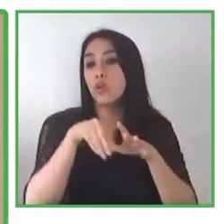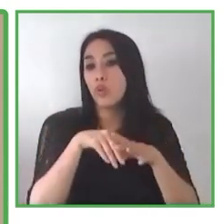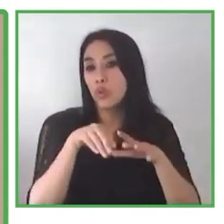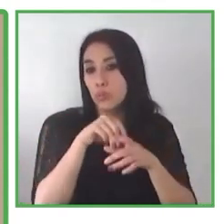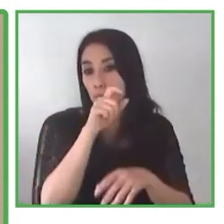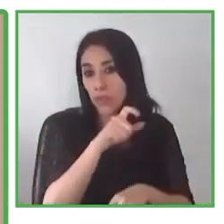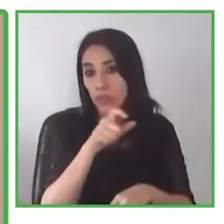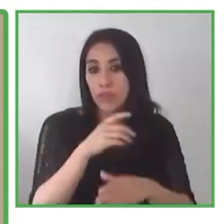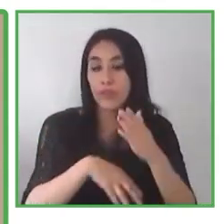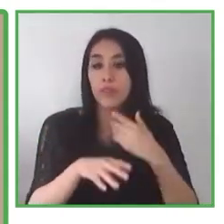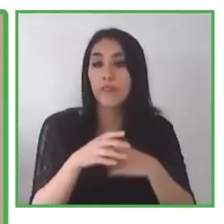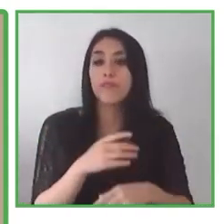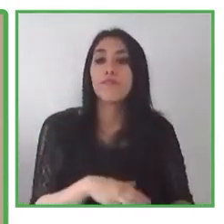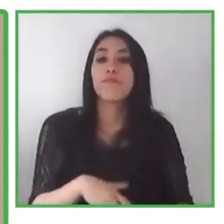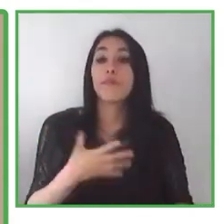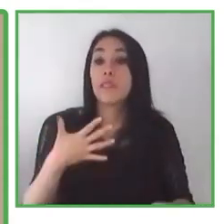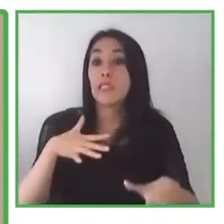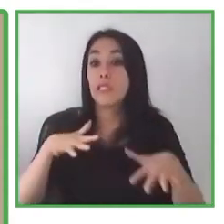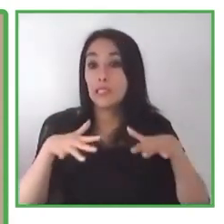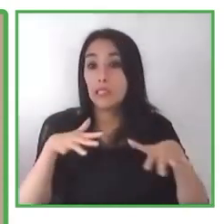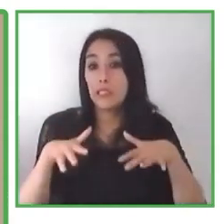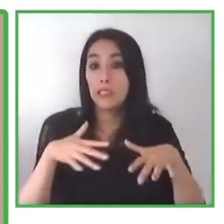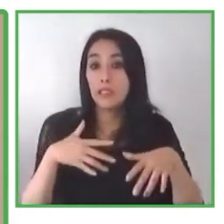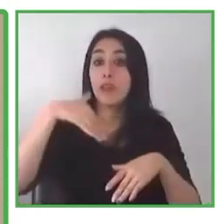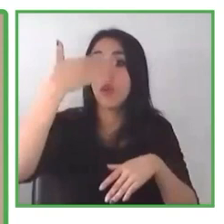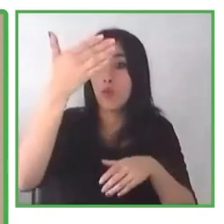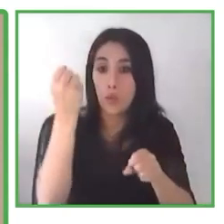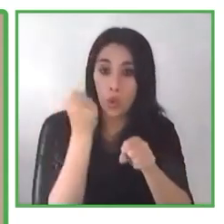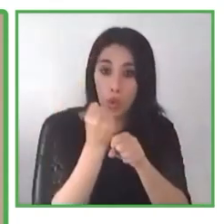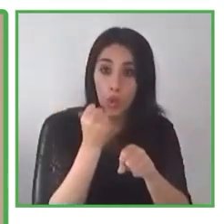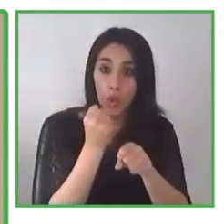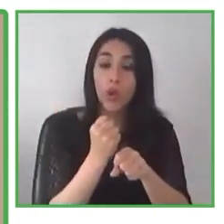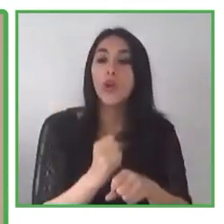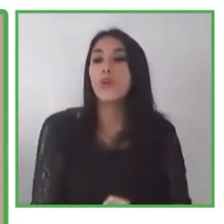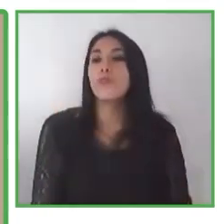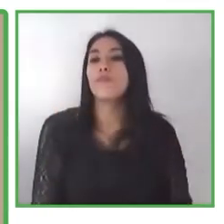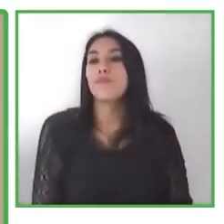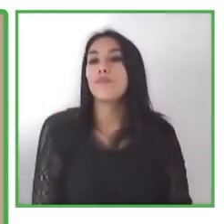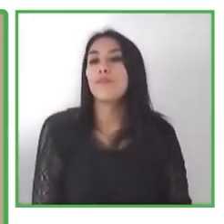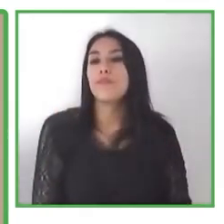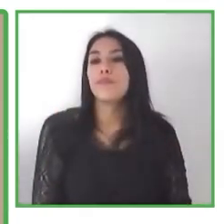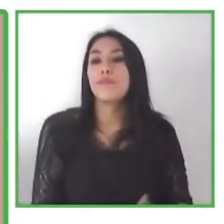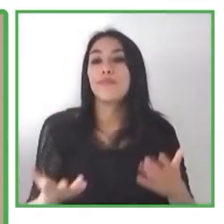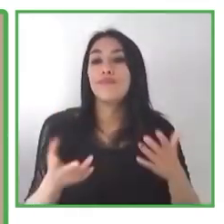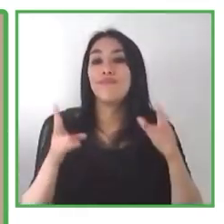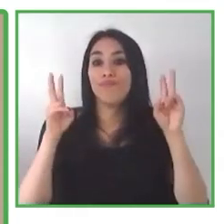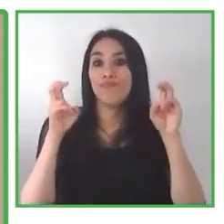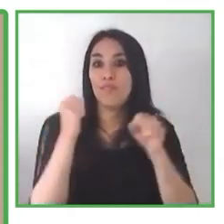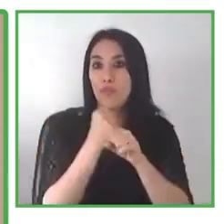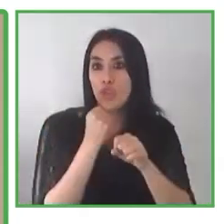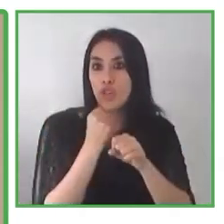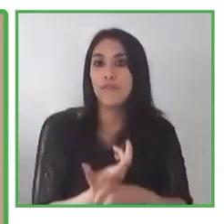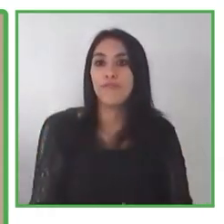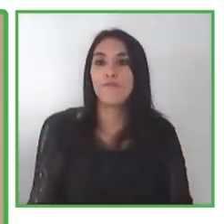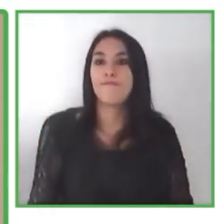with disabilities in the work market. So in terms of work in this area, the division I